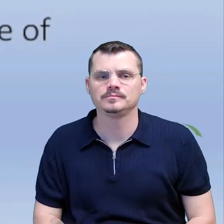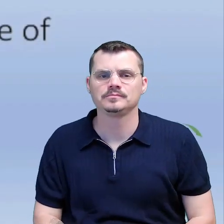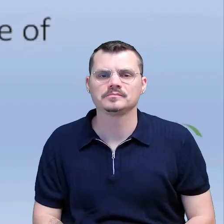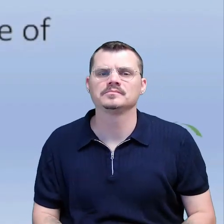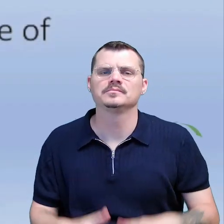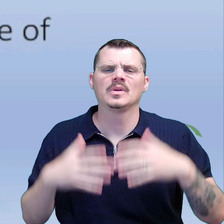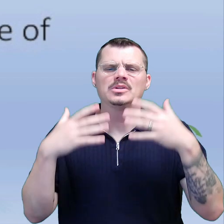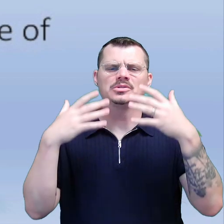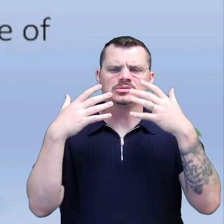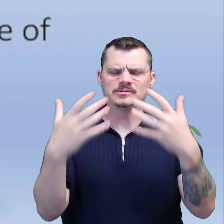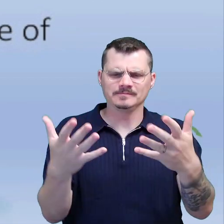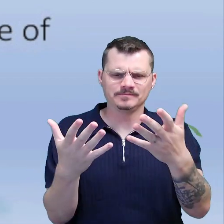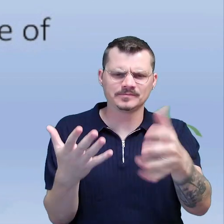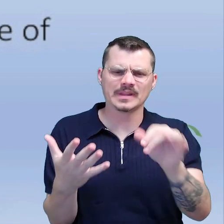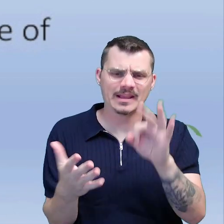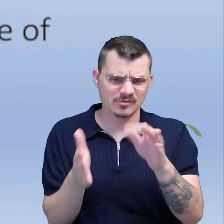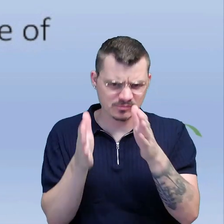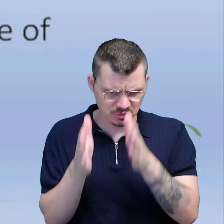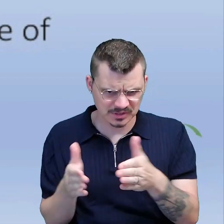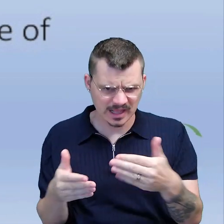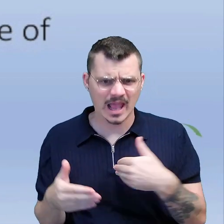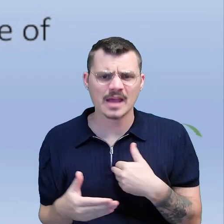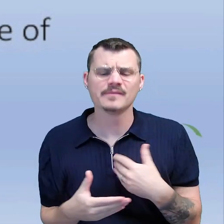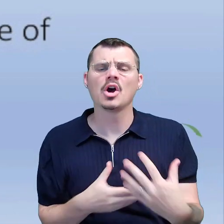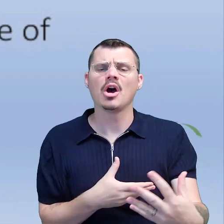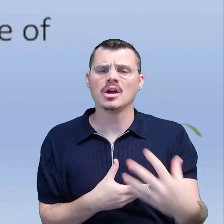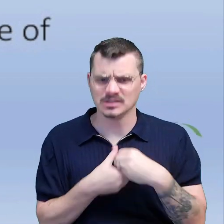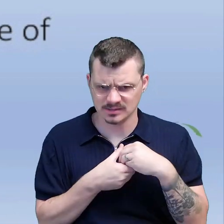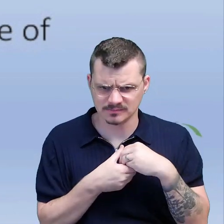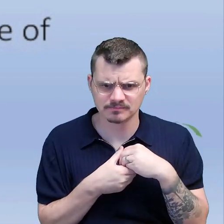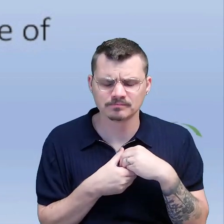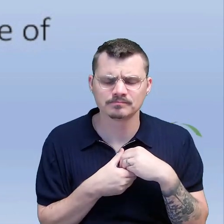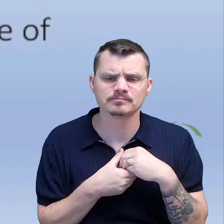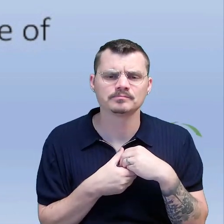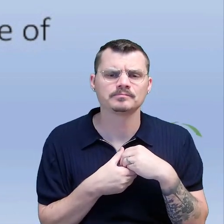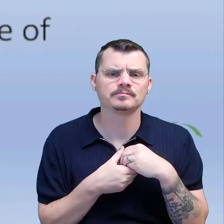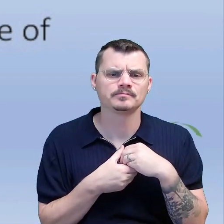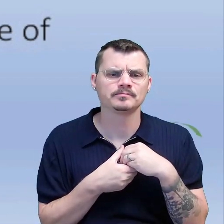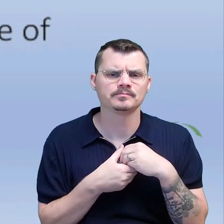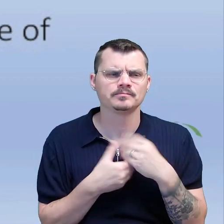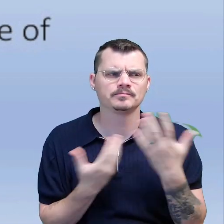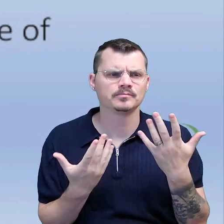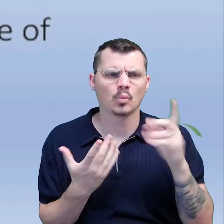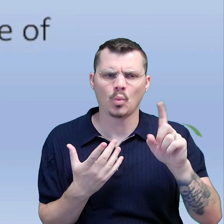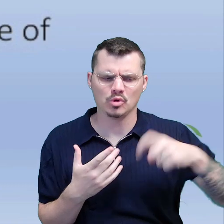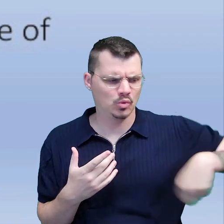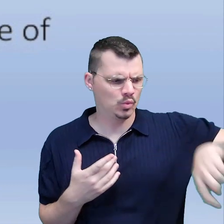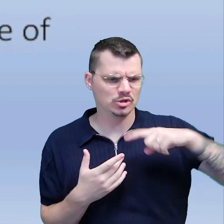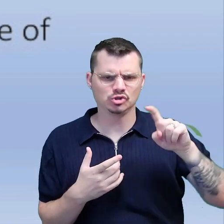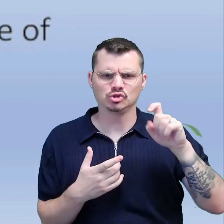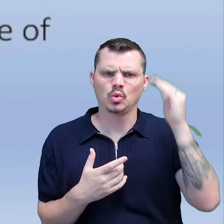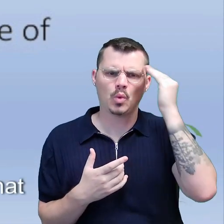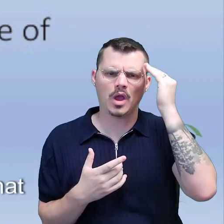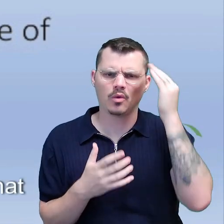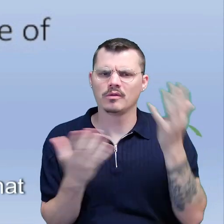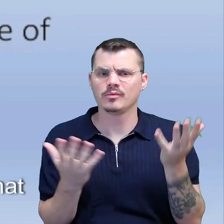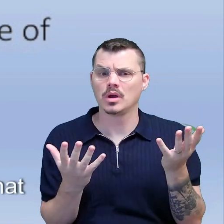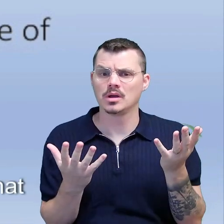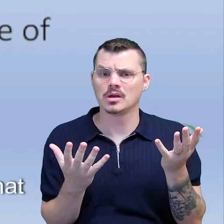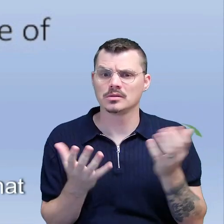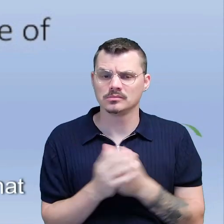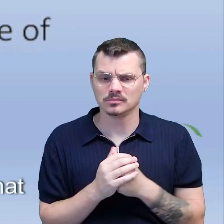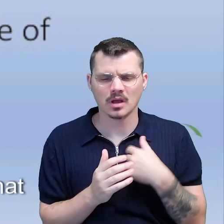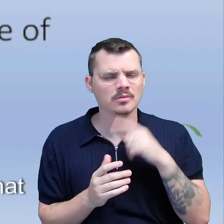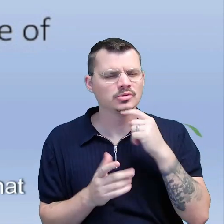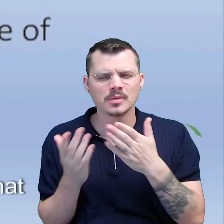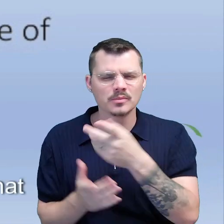So, if a person has autism, what should we be aware of? I'm sure